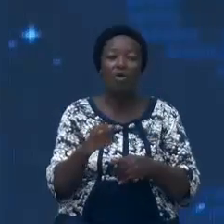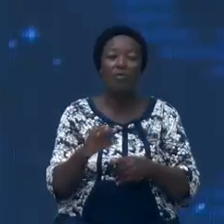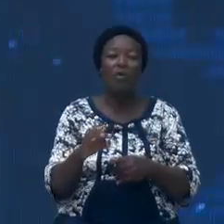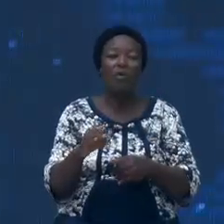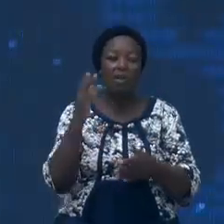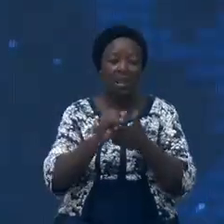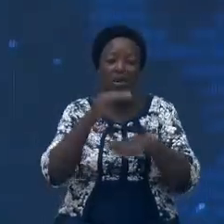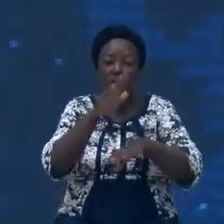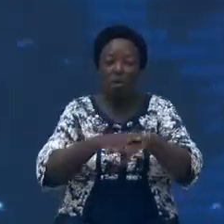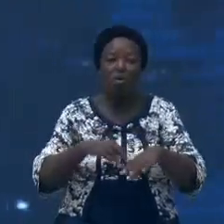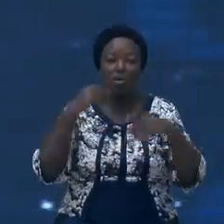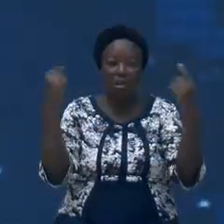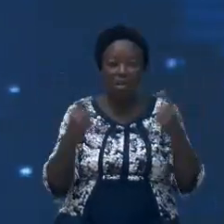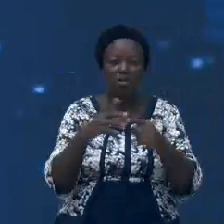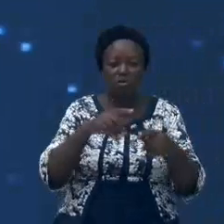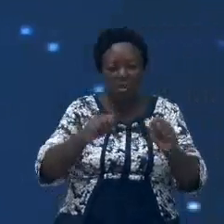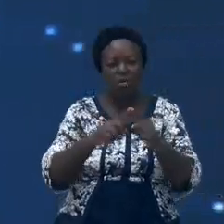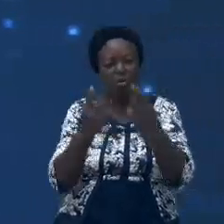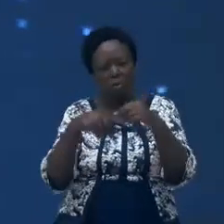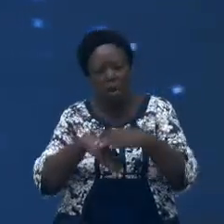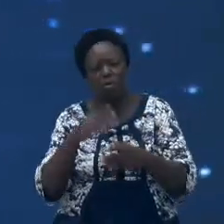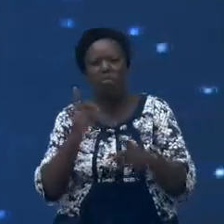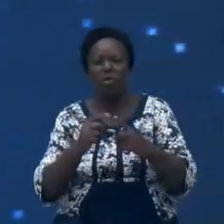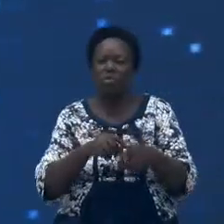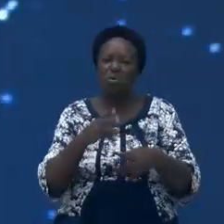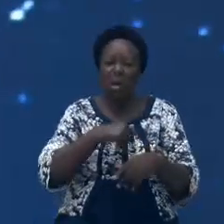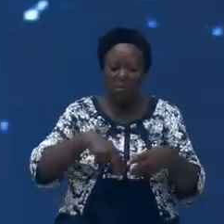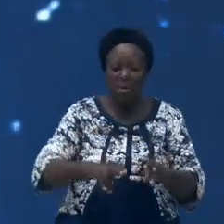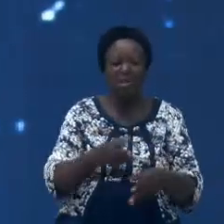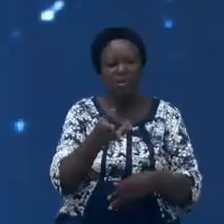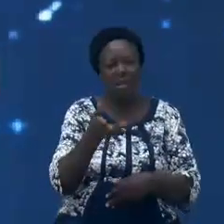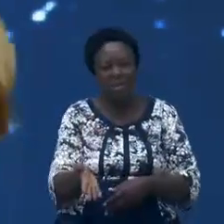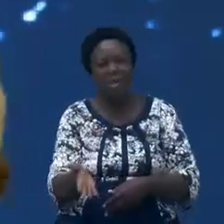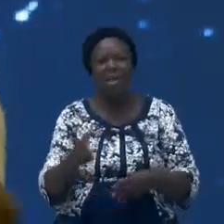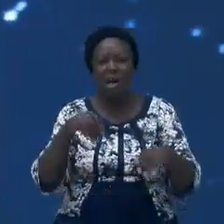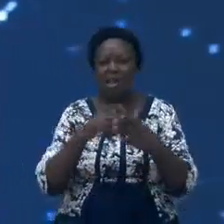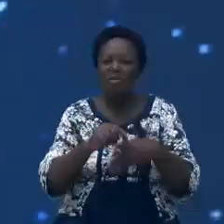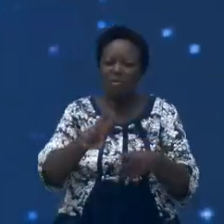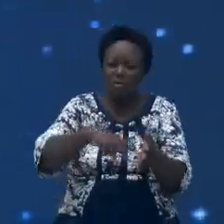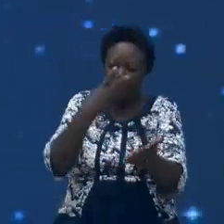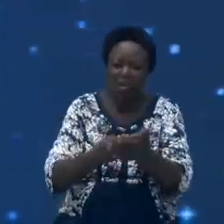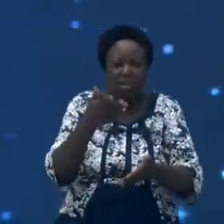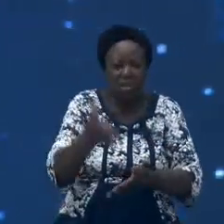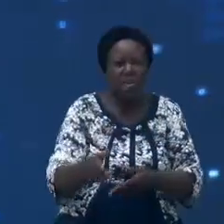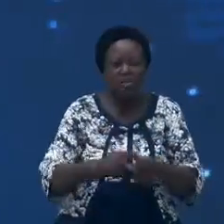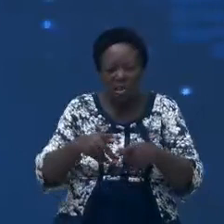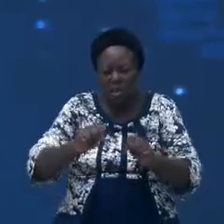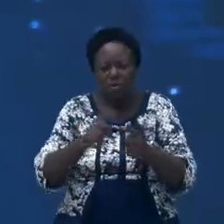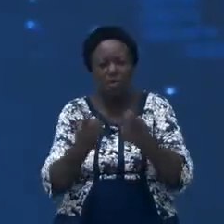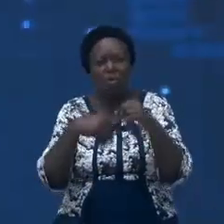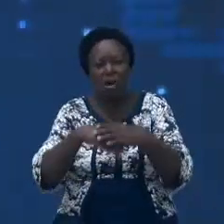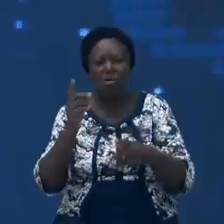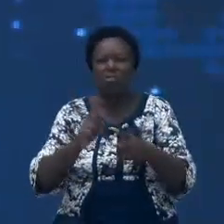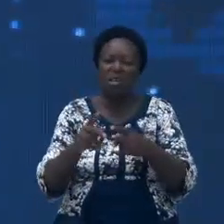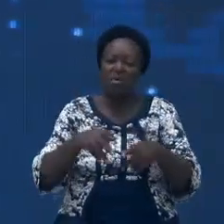You're bound by the chain, the cord of your sin. You try to come out. You're already in the well. And you fell